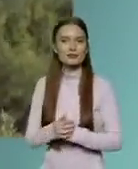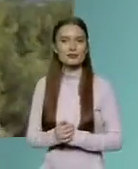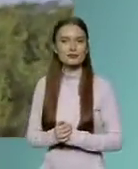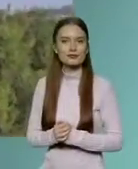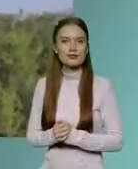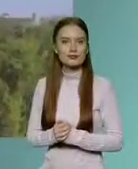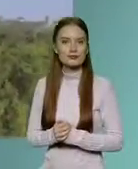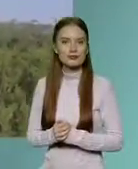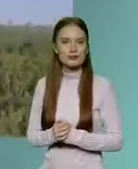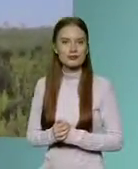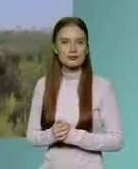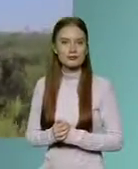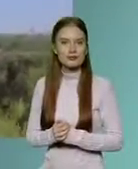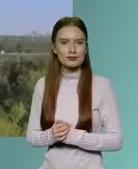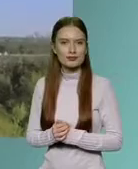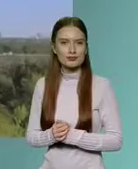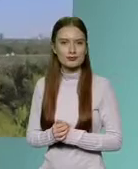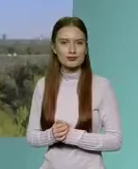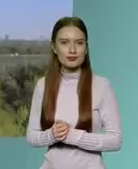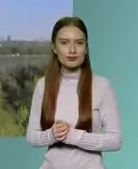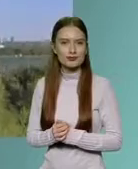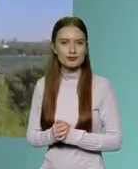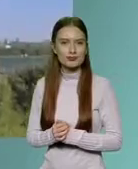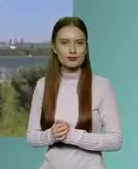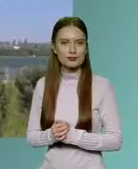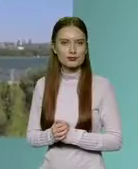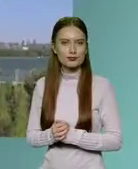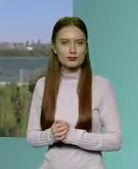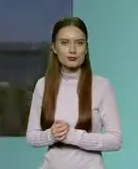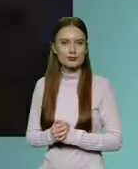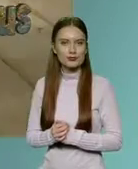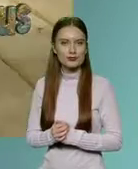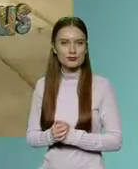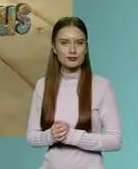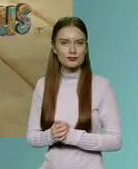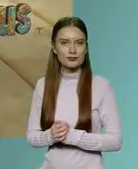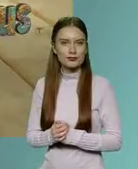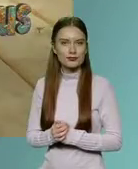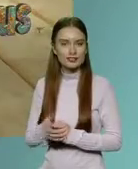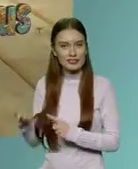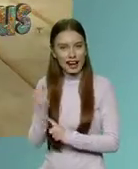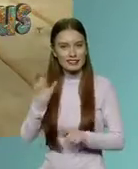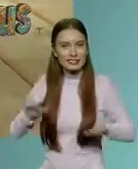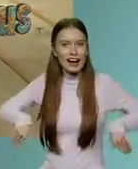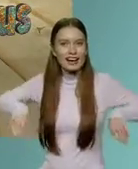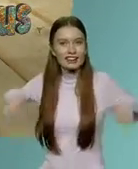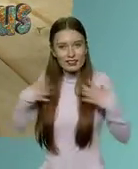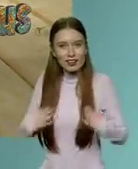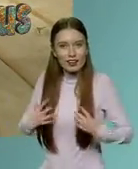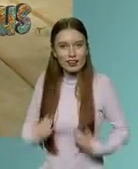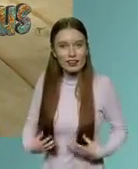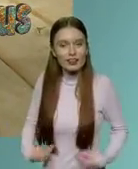A huge T-Rex roars, sending a flock of birds into the sky. This episode is called... Get that in size of a